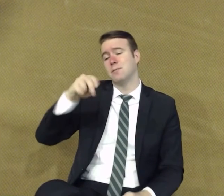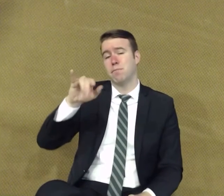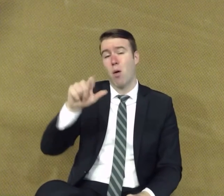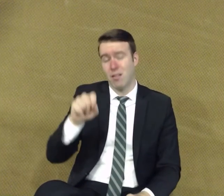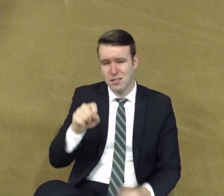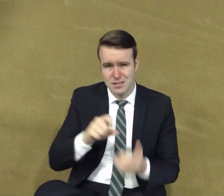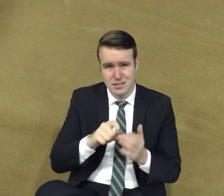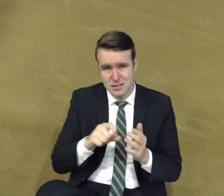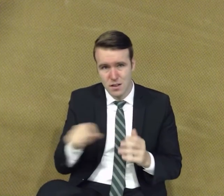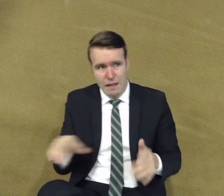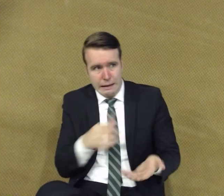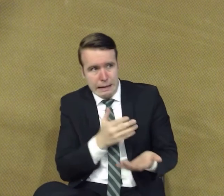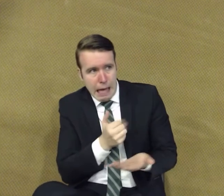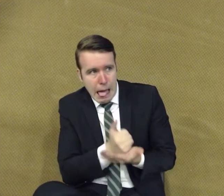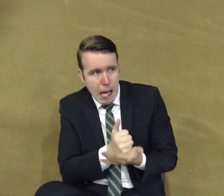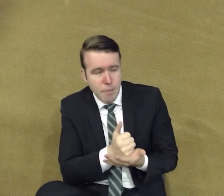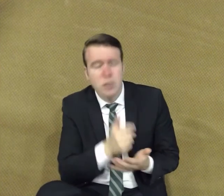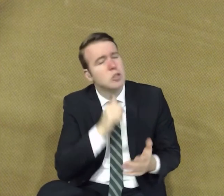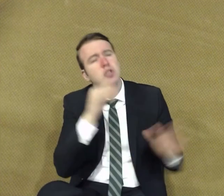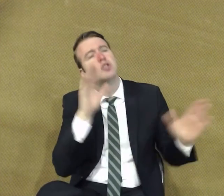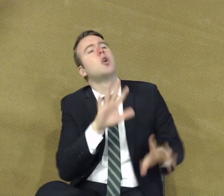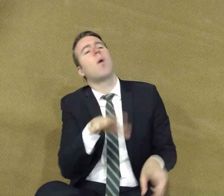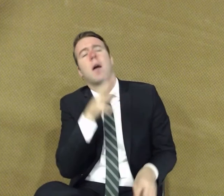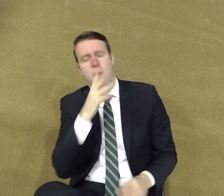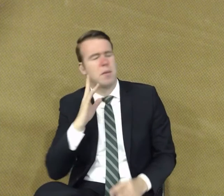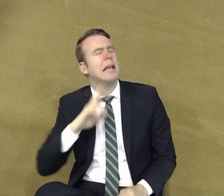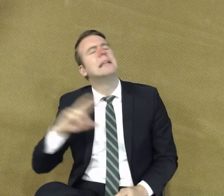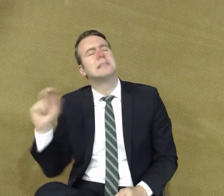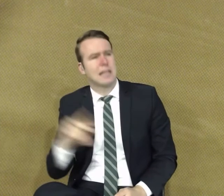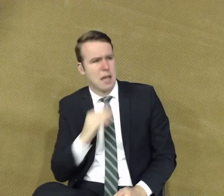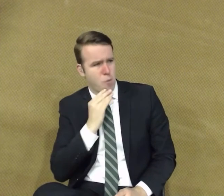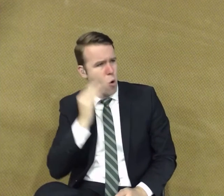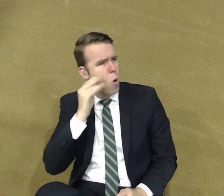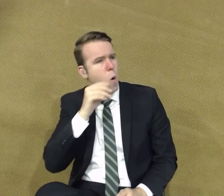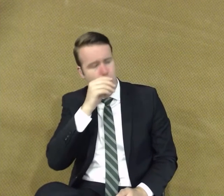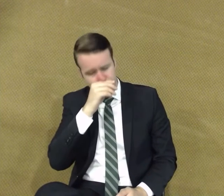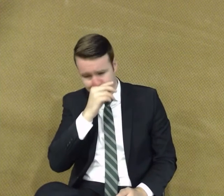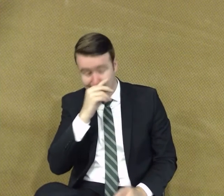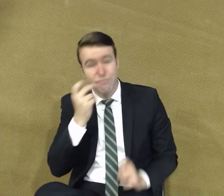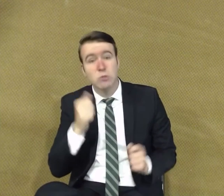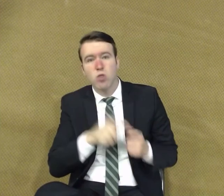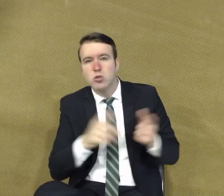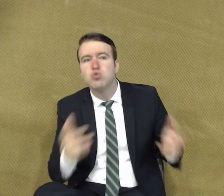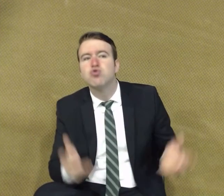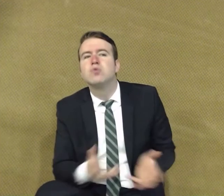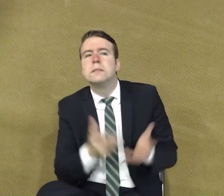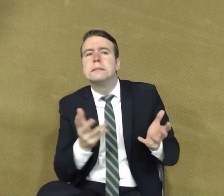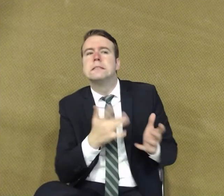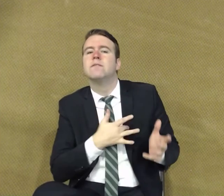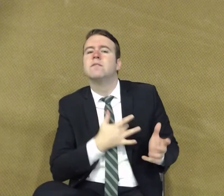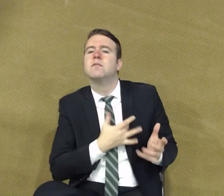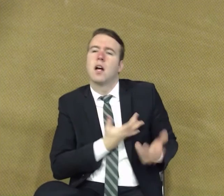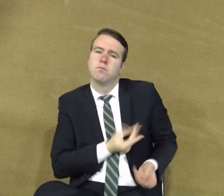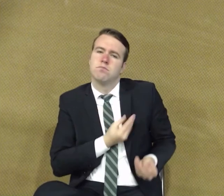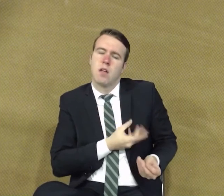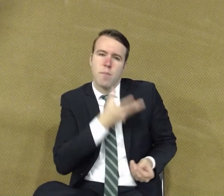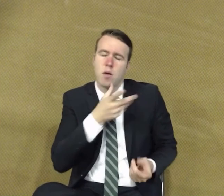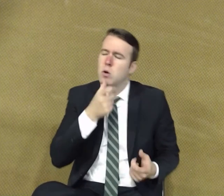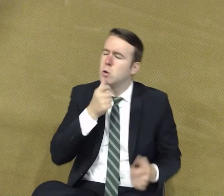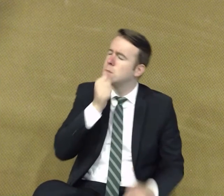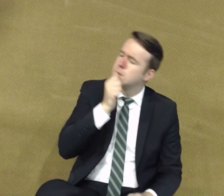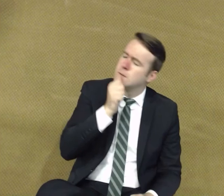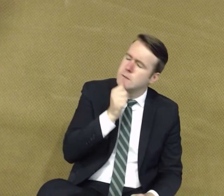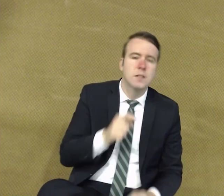spoil? Don't worry, Mama, he's coming home, trying to assure the mother in